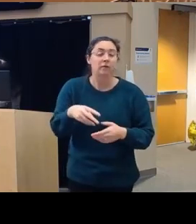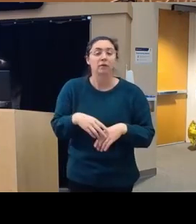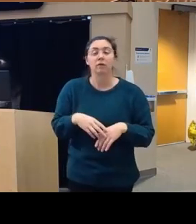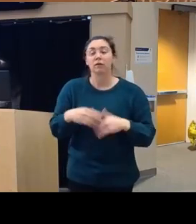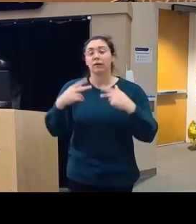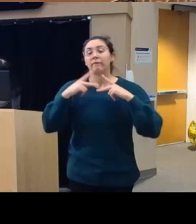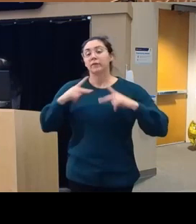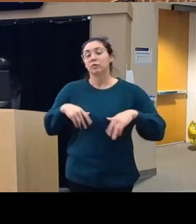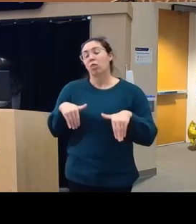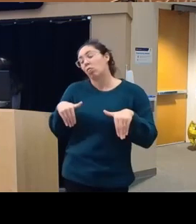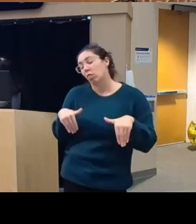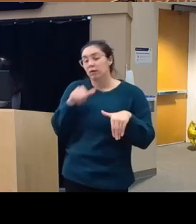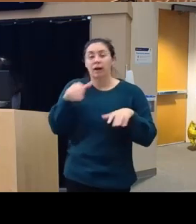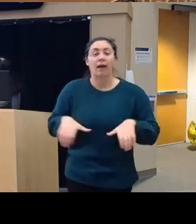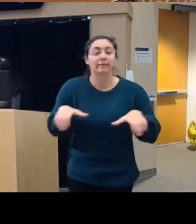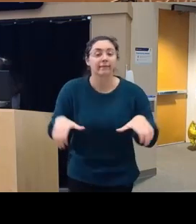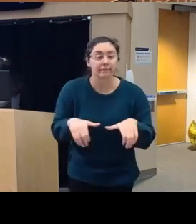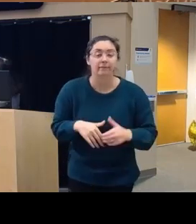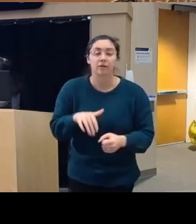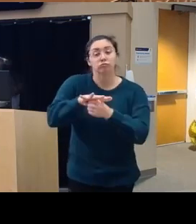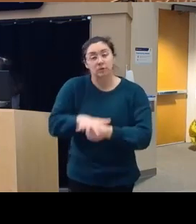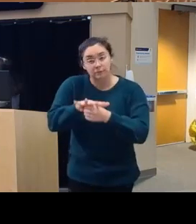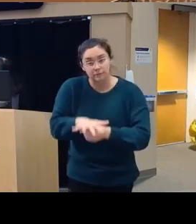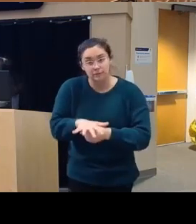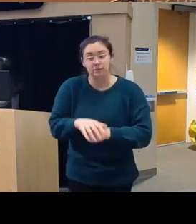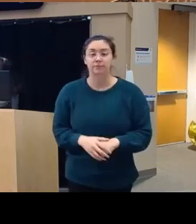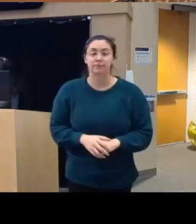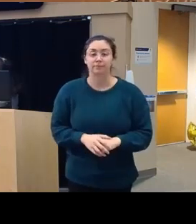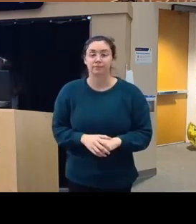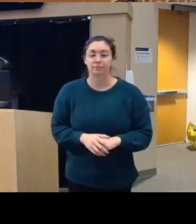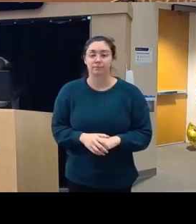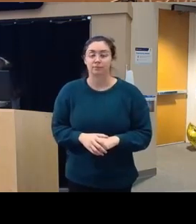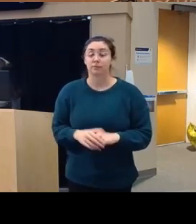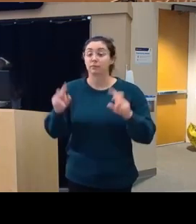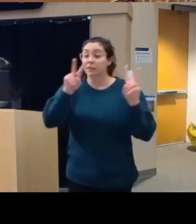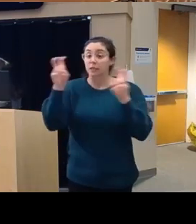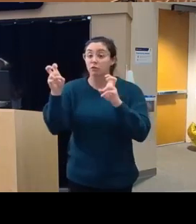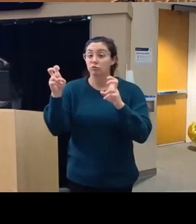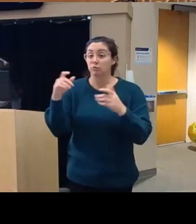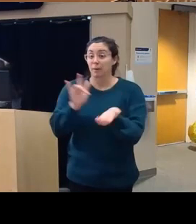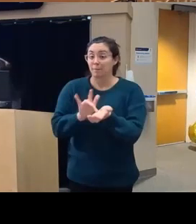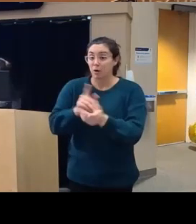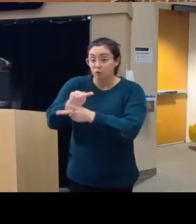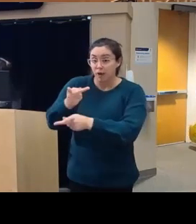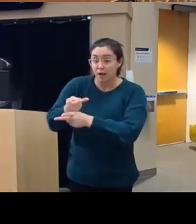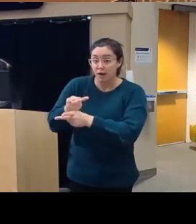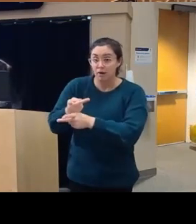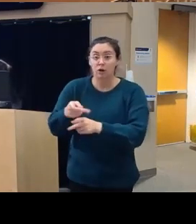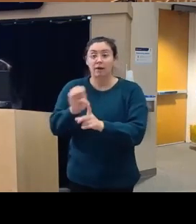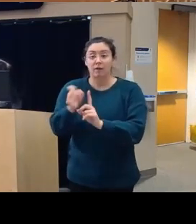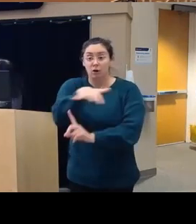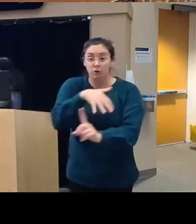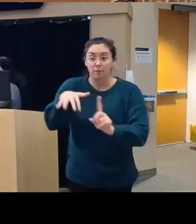physical inactivity, stresses, having issues related to their medical care and